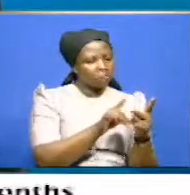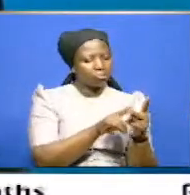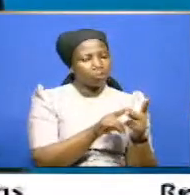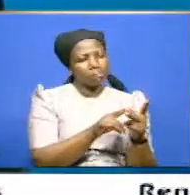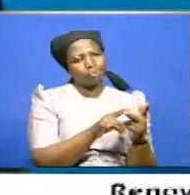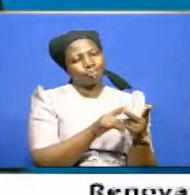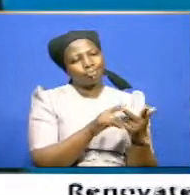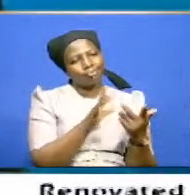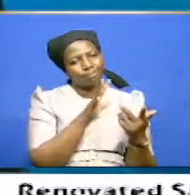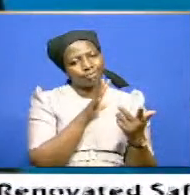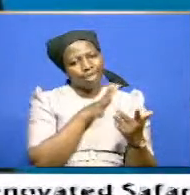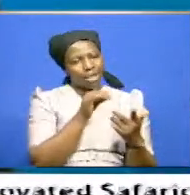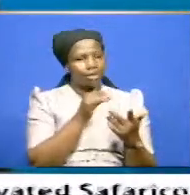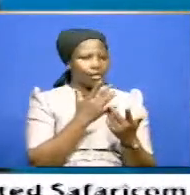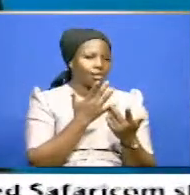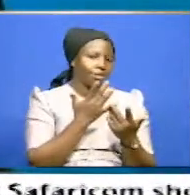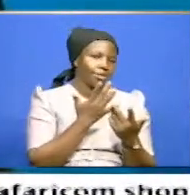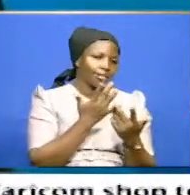credit guarantee